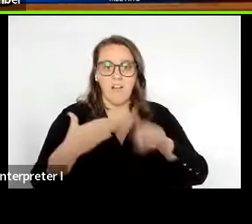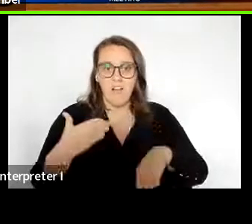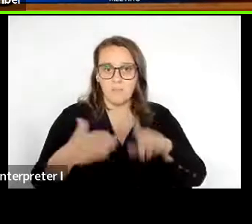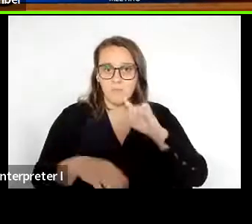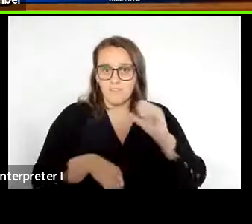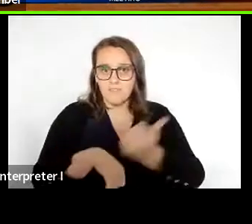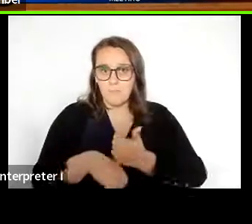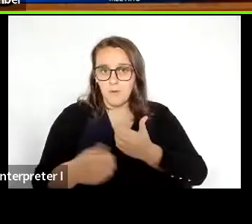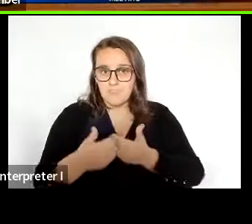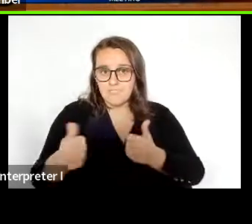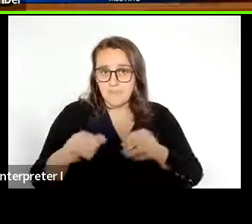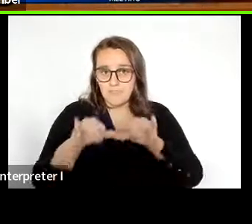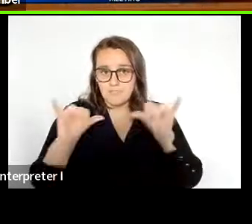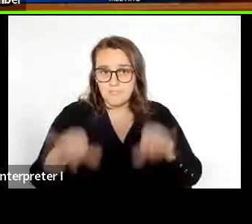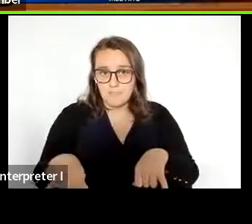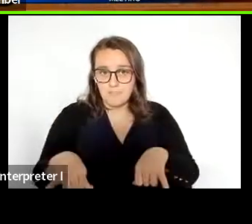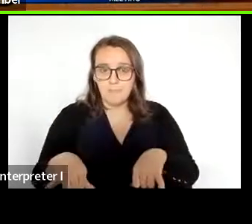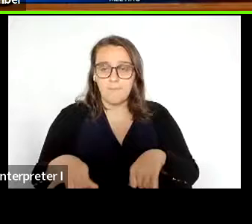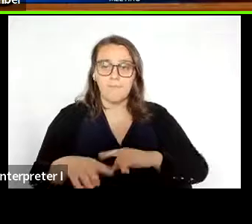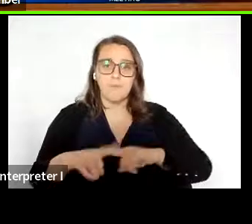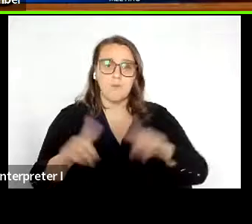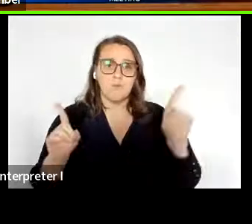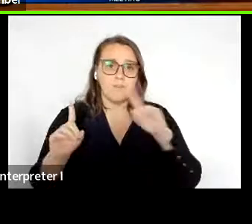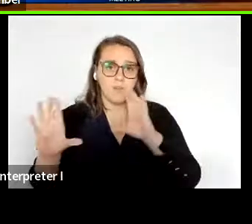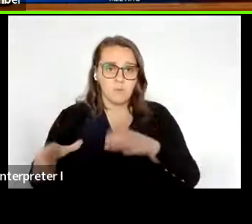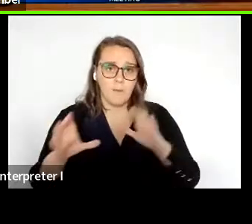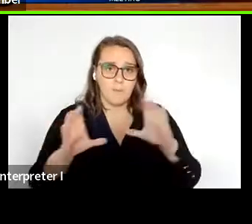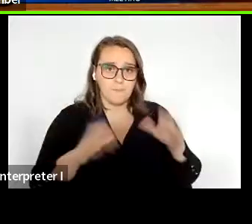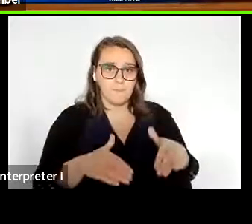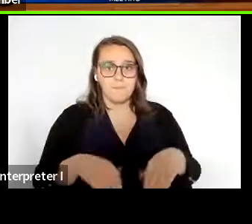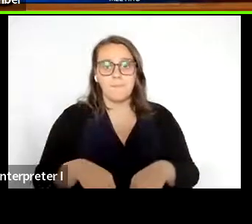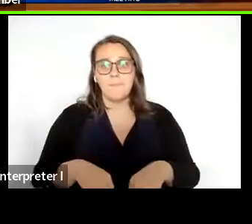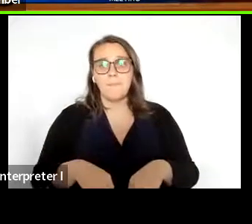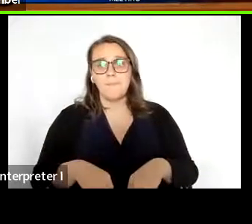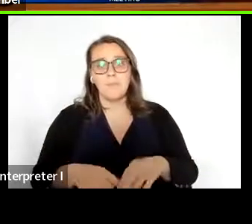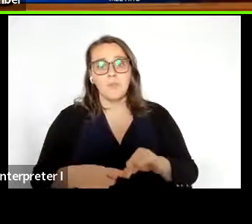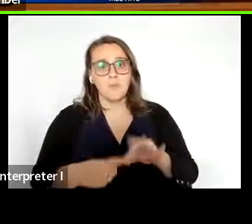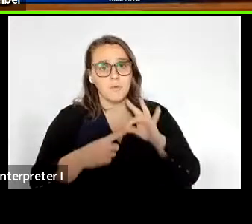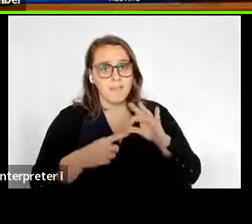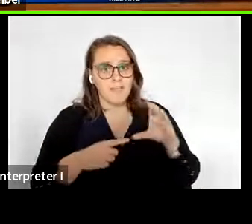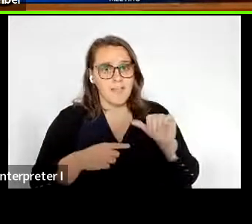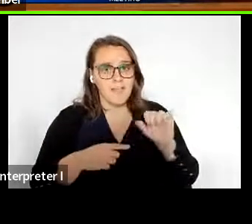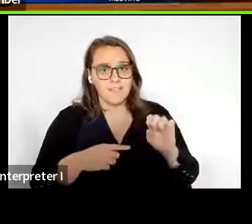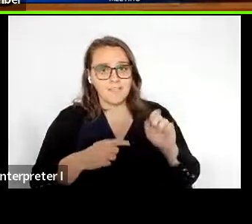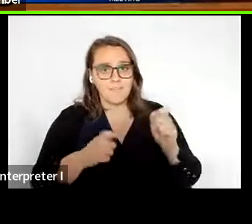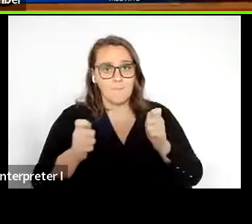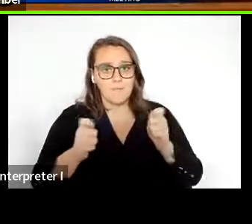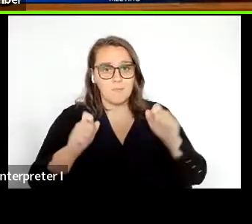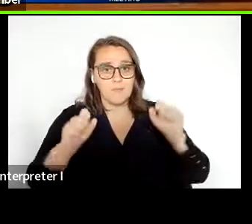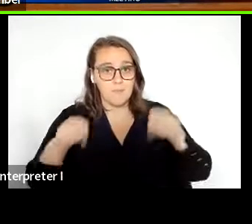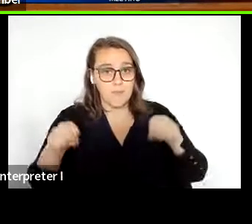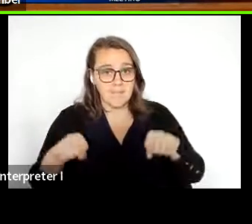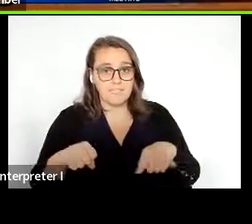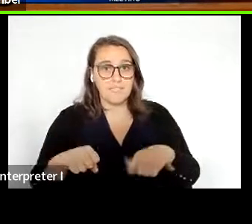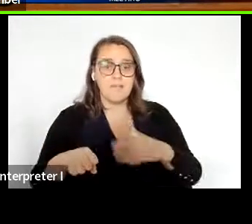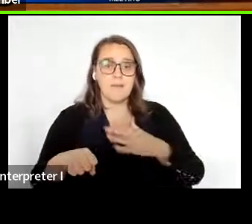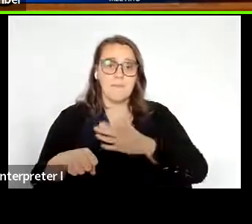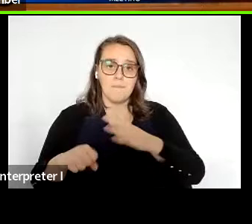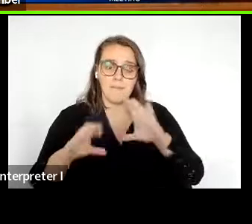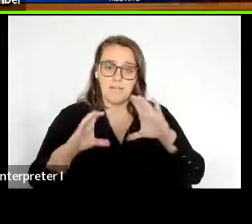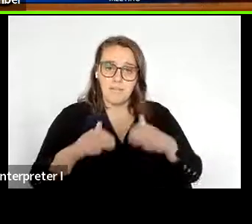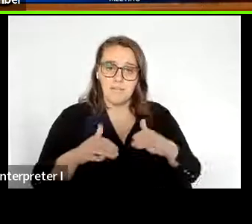up a separate system for different populations, including case management capacity. My committee, the Committee on